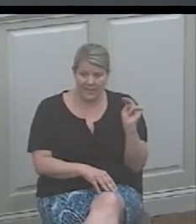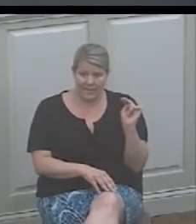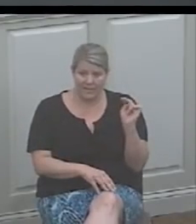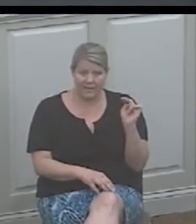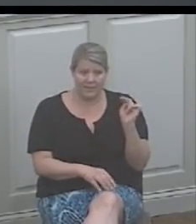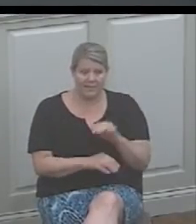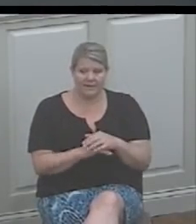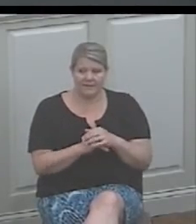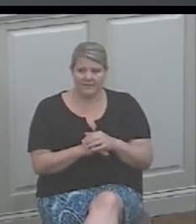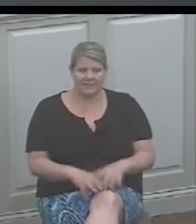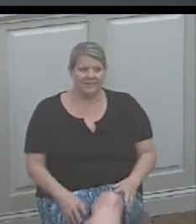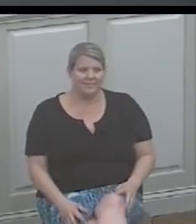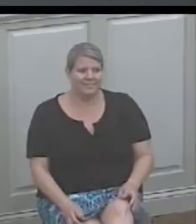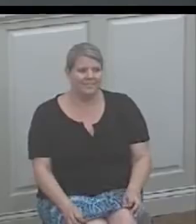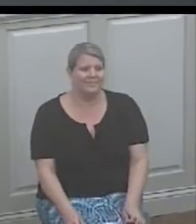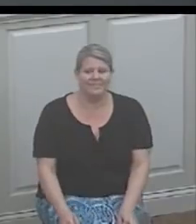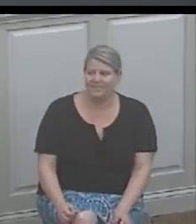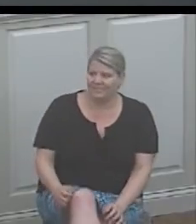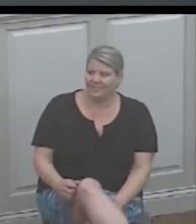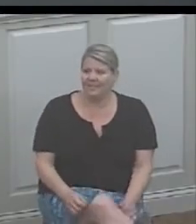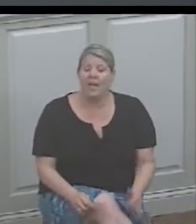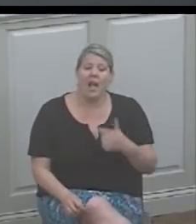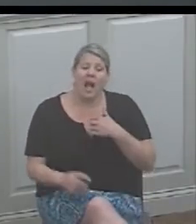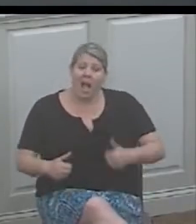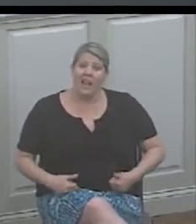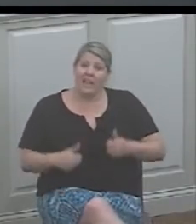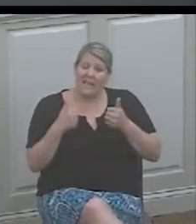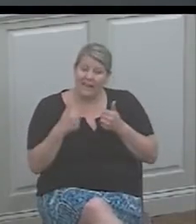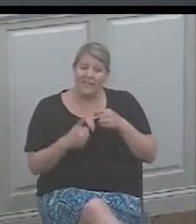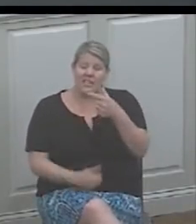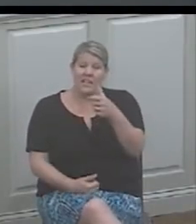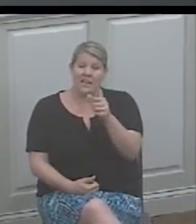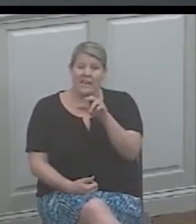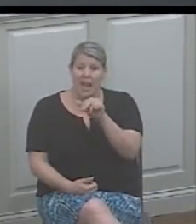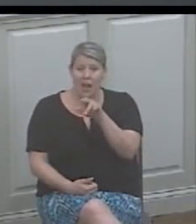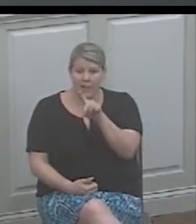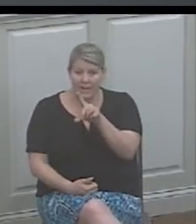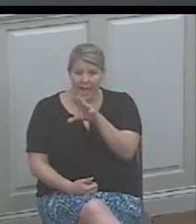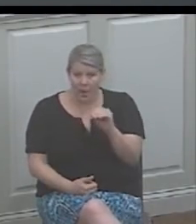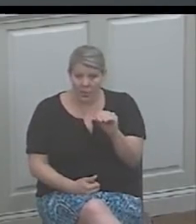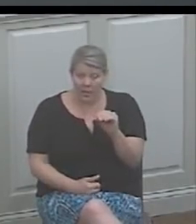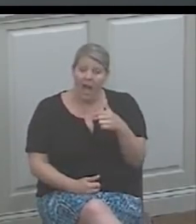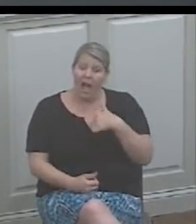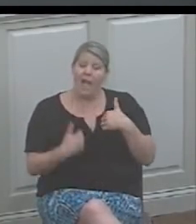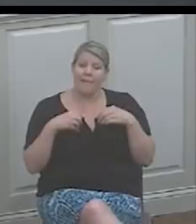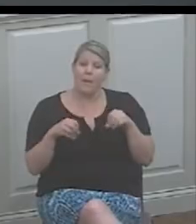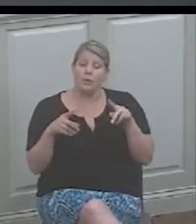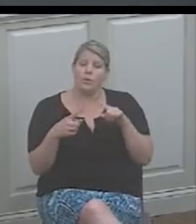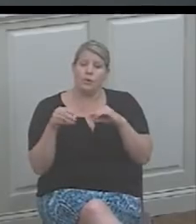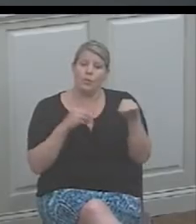Got his attention there on that one. I lived in Gary County when I came here to the fire department. I had an opportunity to go to other